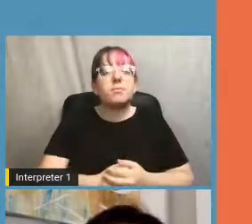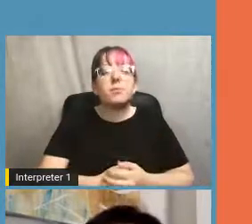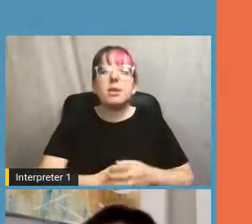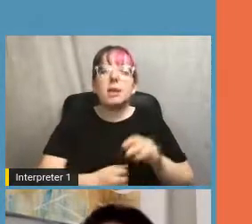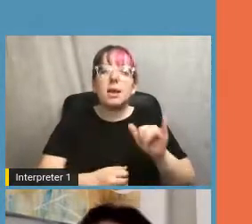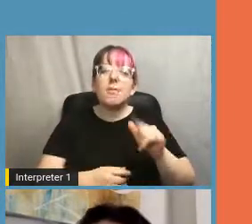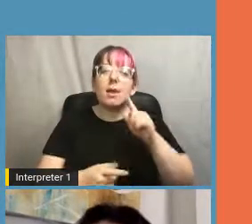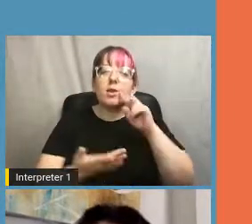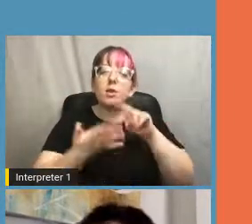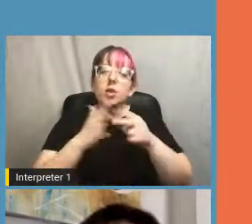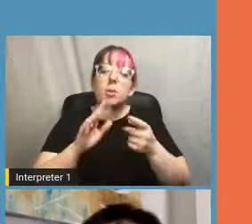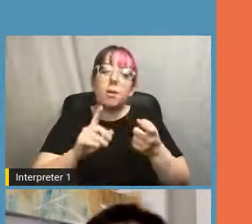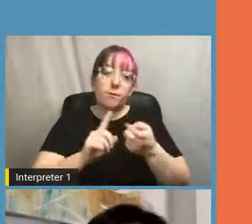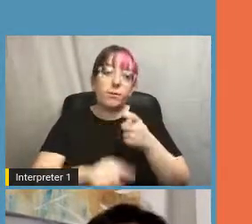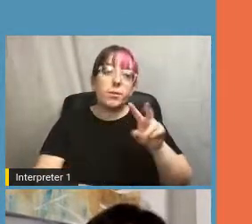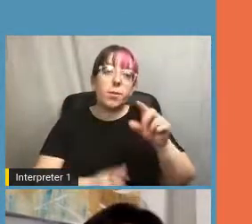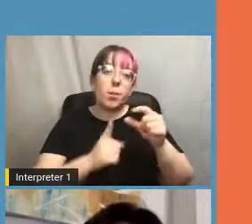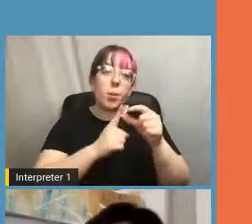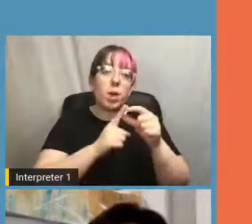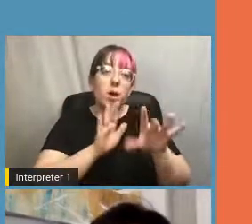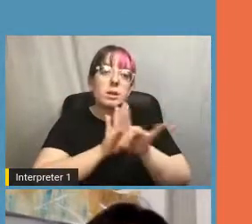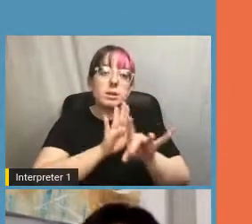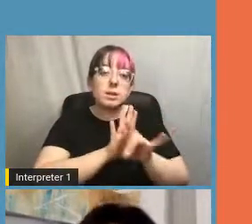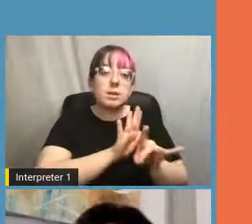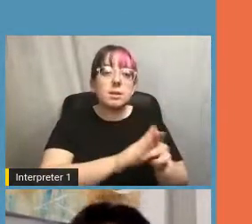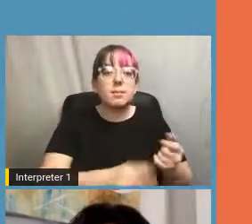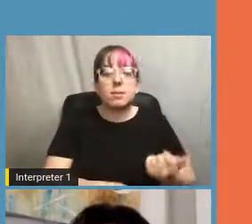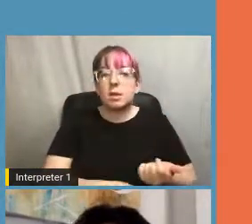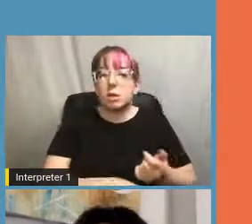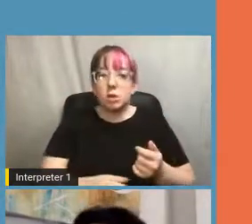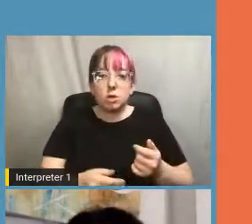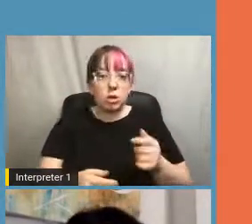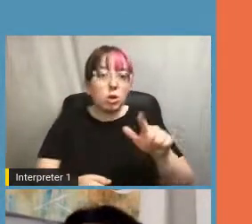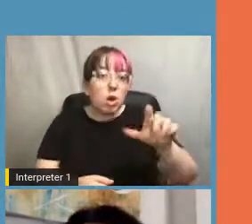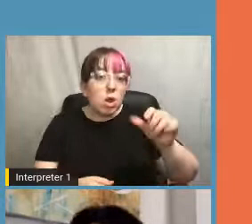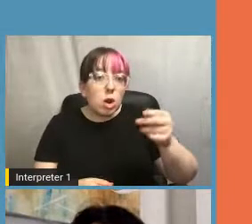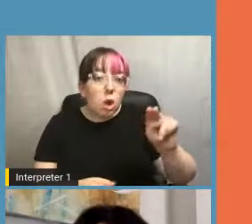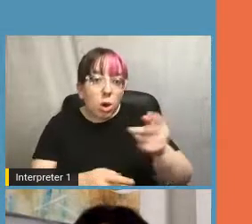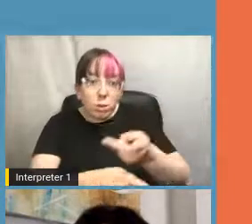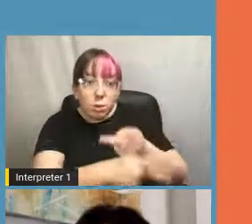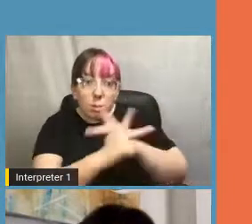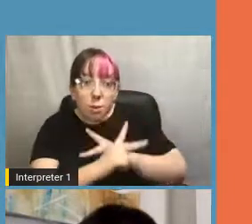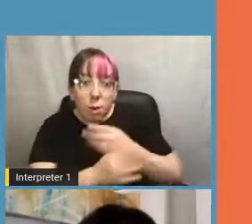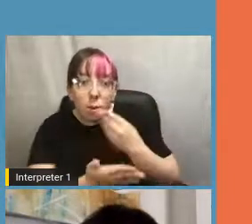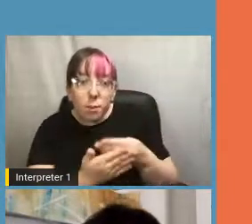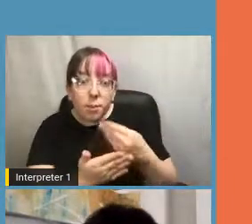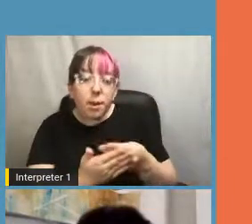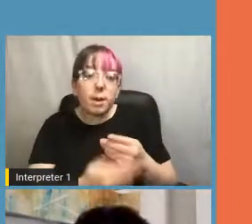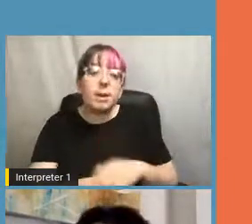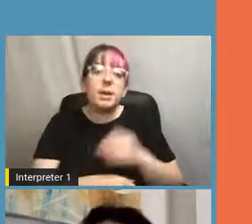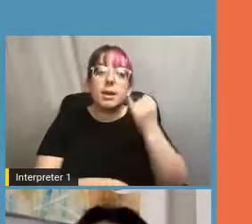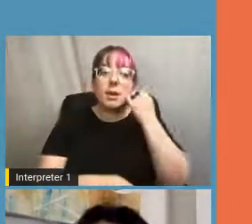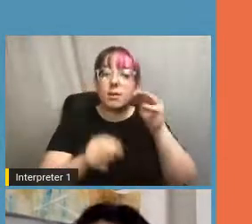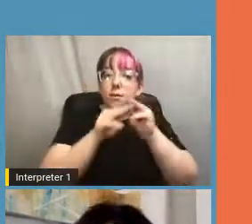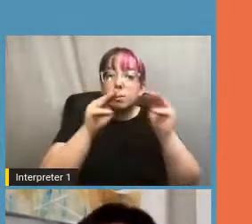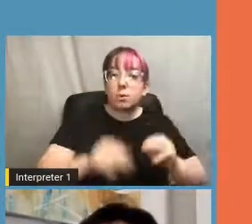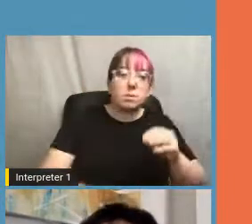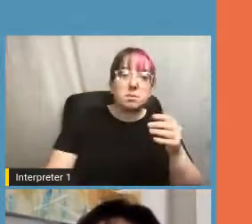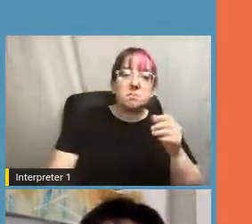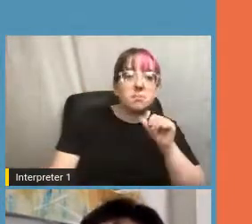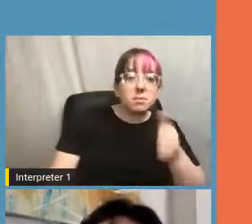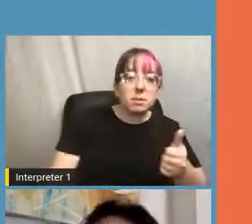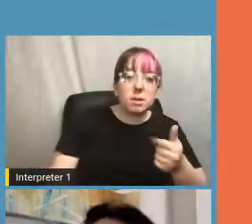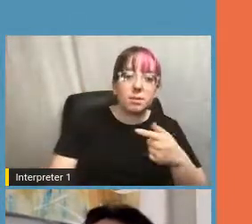Then you start contacting artists or institutions if you need any kind of loans or permissions. Artists, obviously, if you're an art museum, if you're a heritage, well, just skip